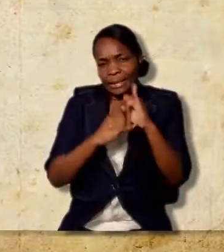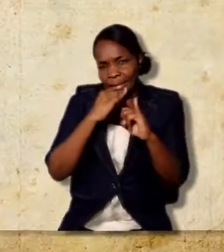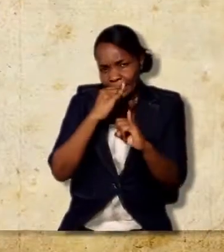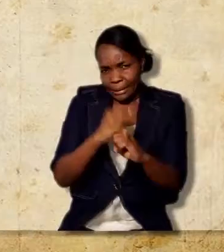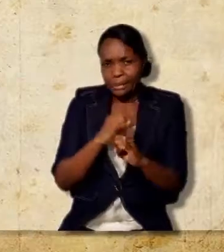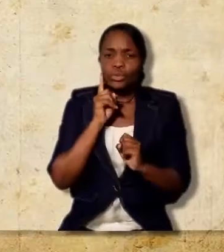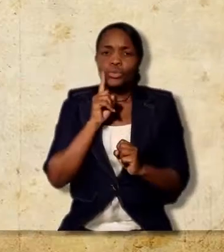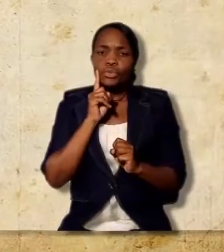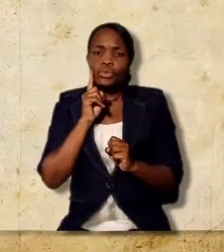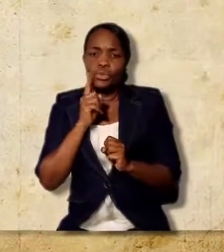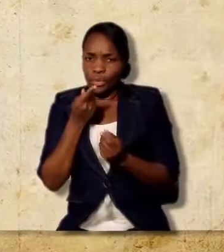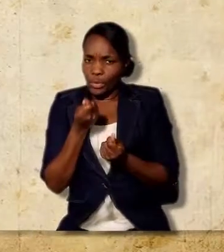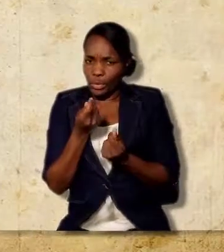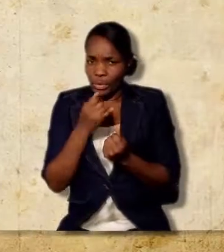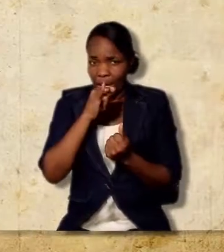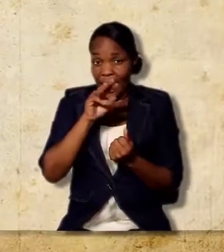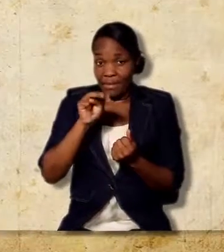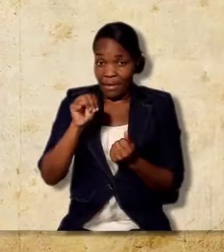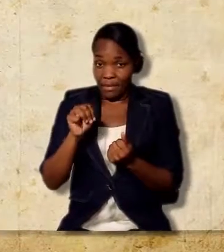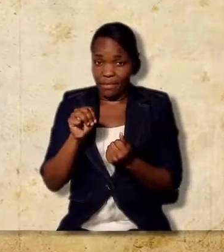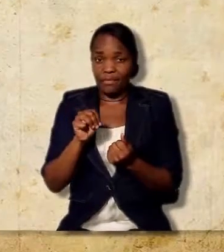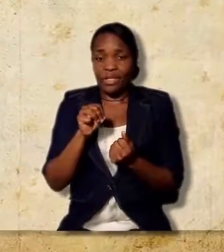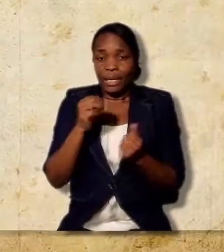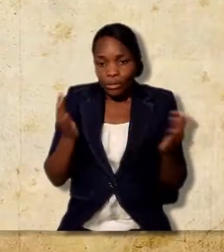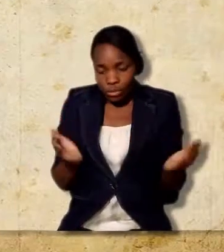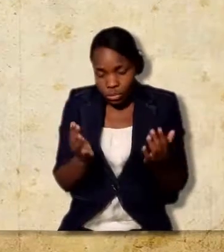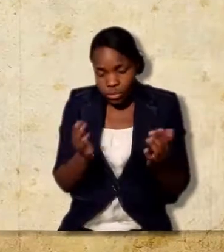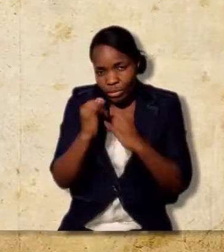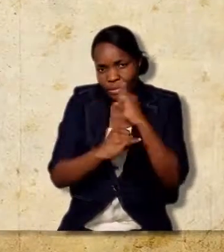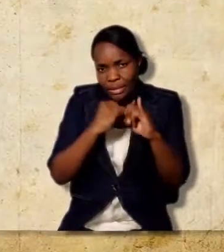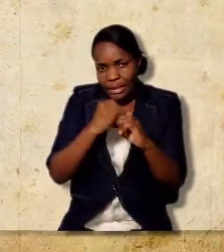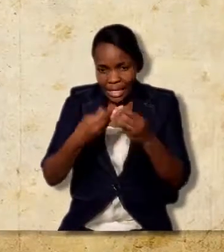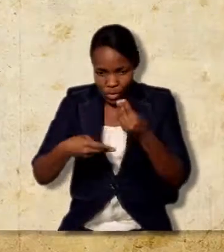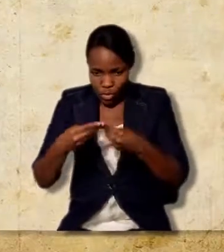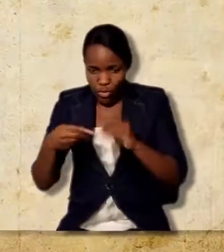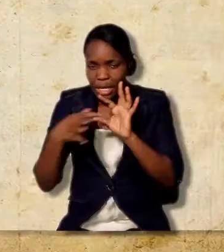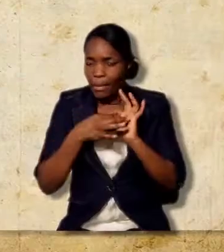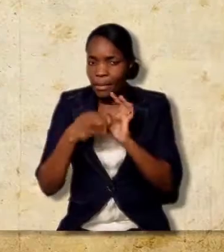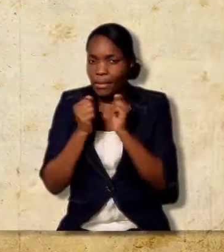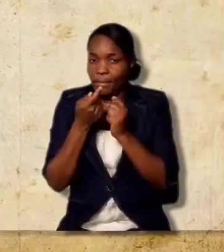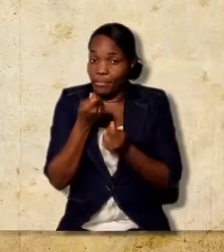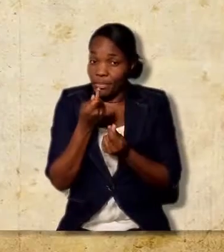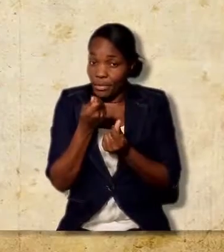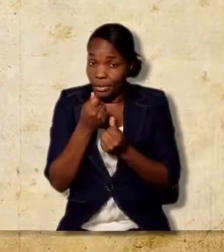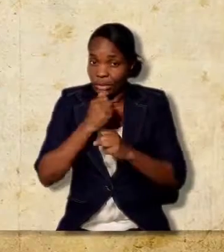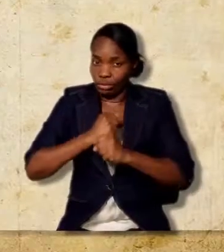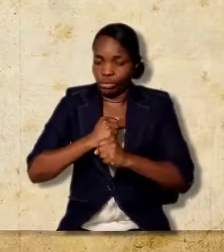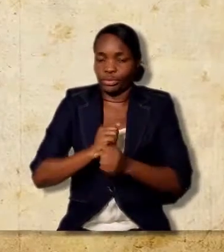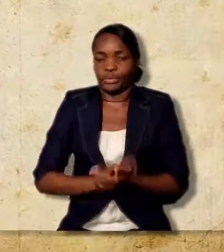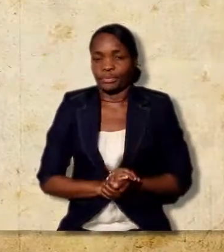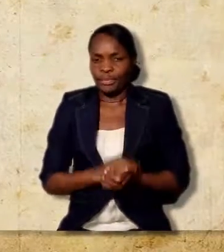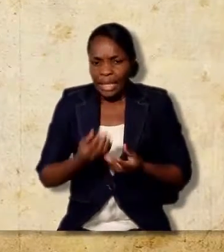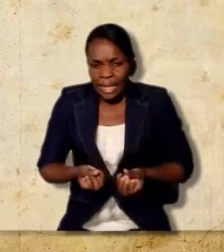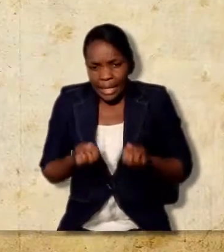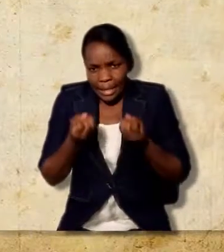International Monetary Fund, IMF, promotes international economic cooperation and financial stability